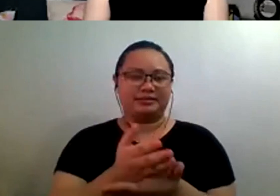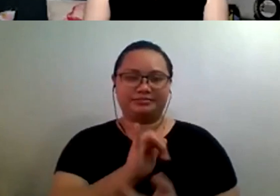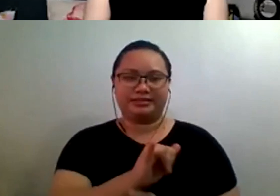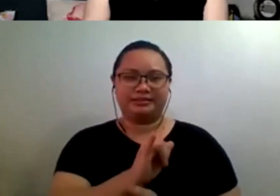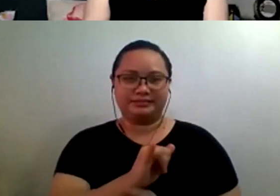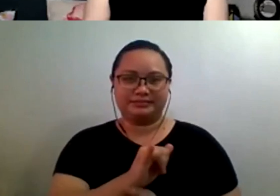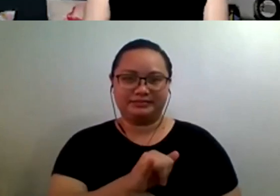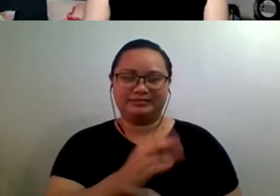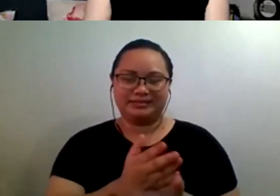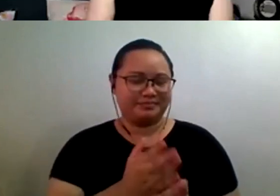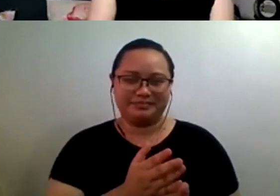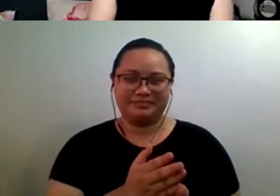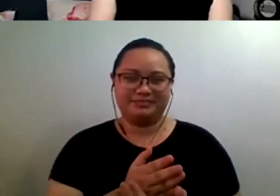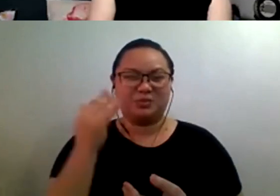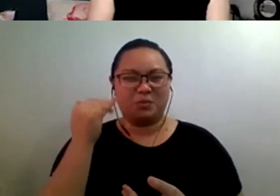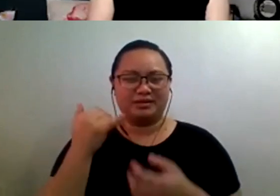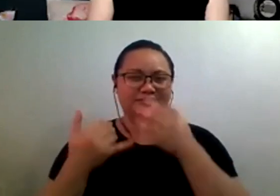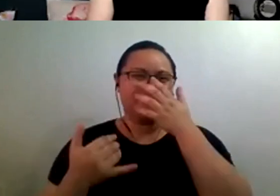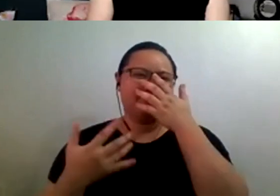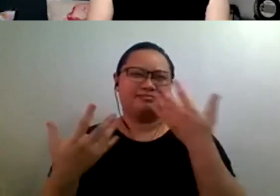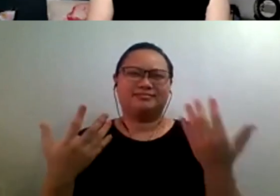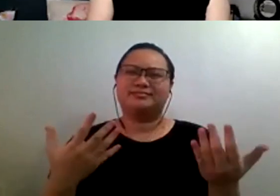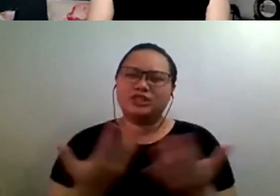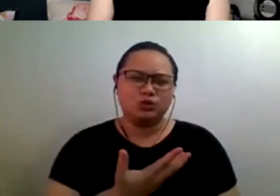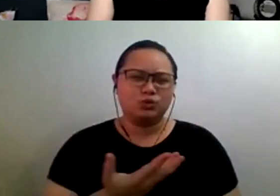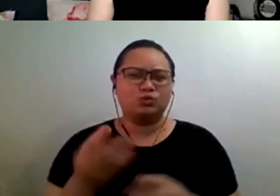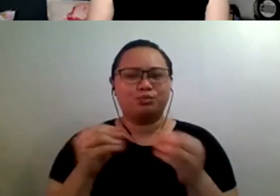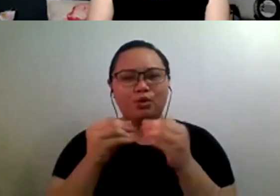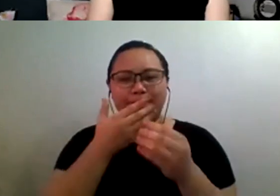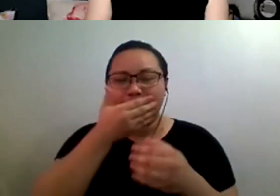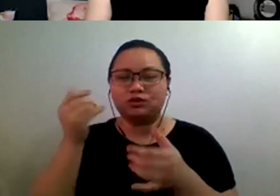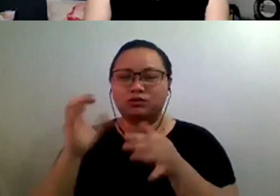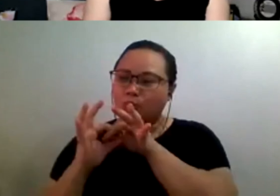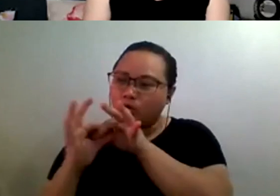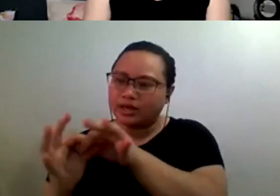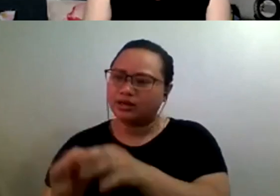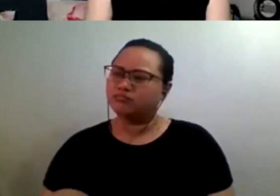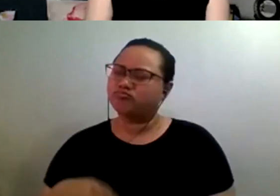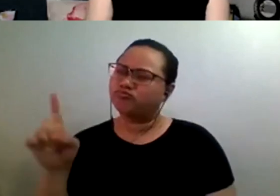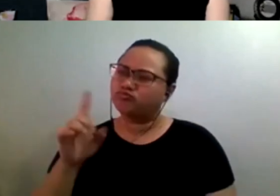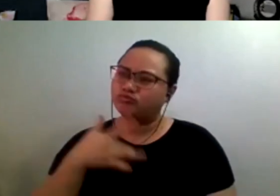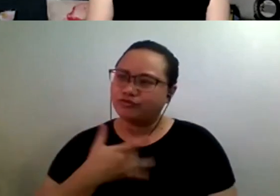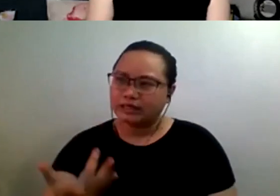people. And we have to just start connecting with people, asking them how they feel, why they feel that. And